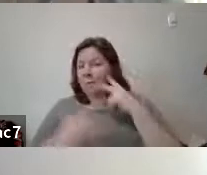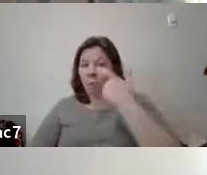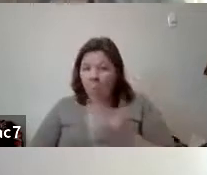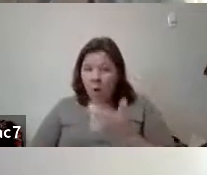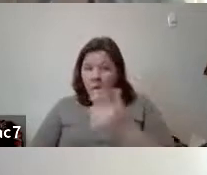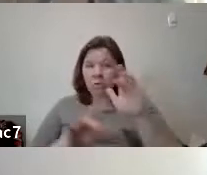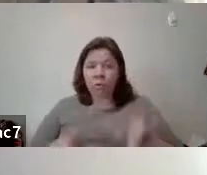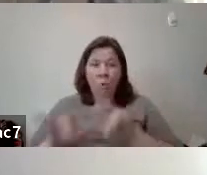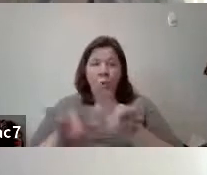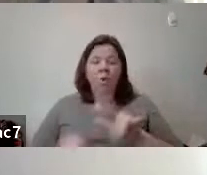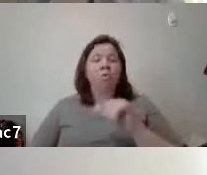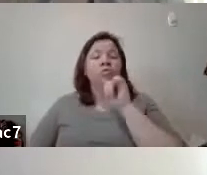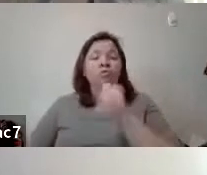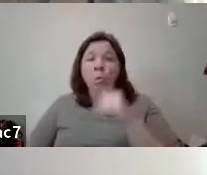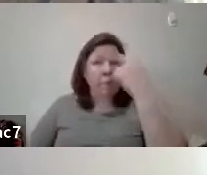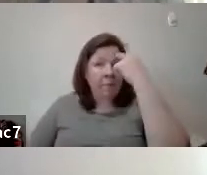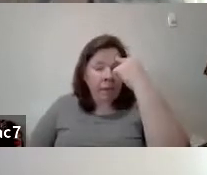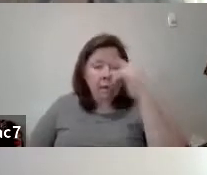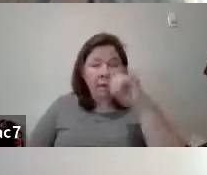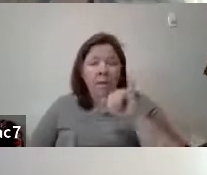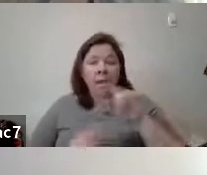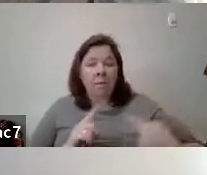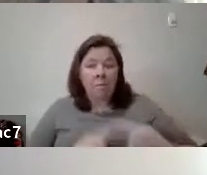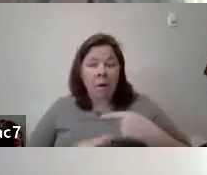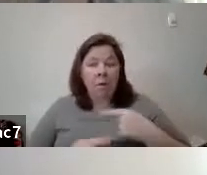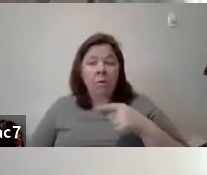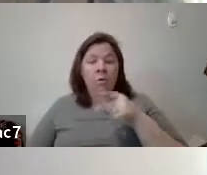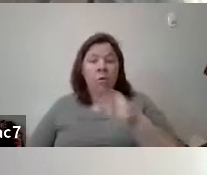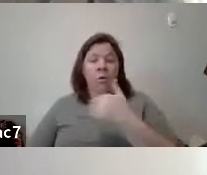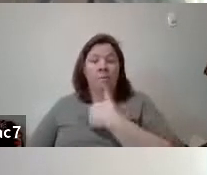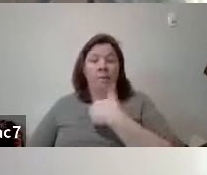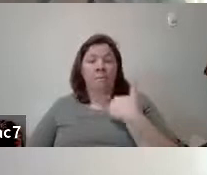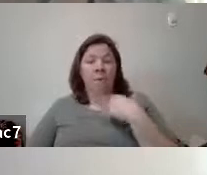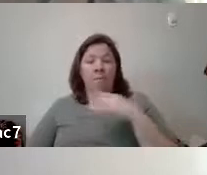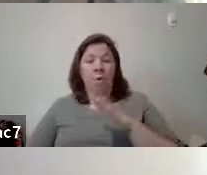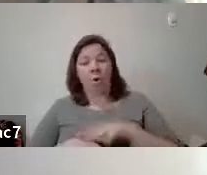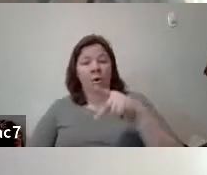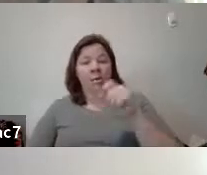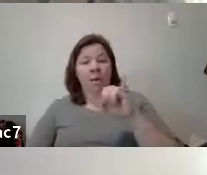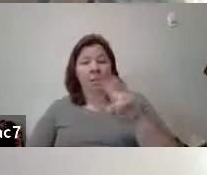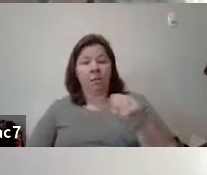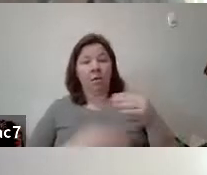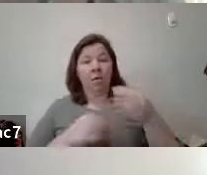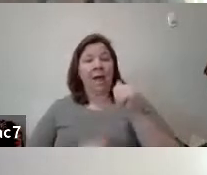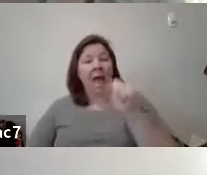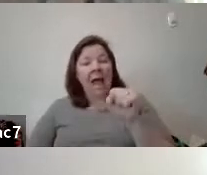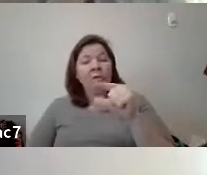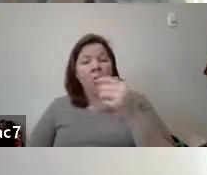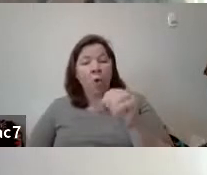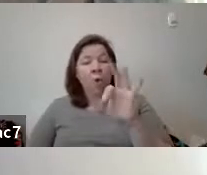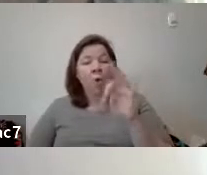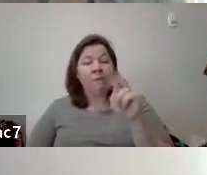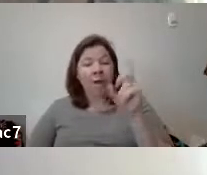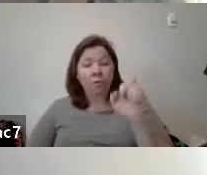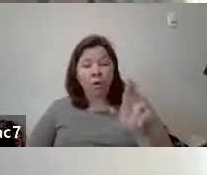recording. Do not think about being a member of ONPASSIVE as a co-founder. Turn